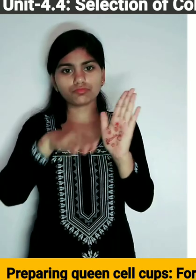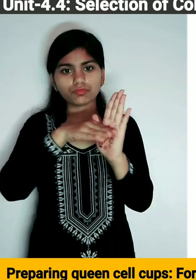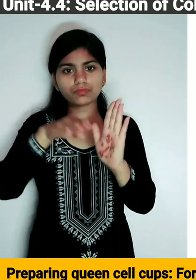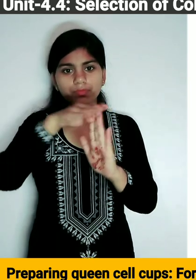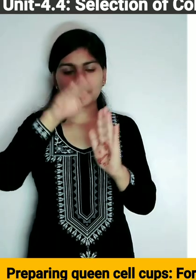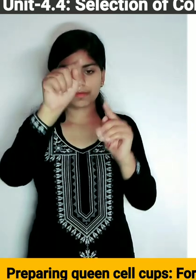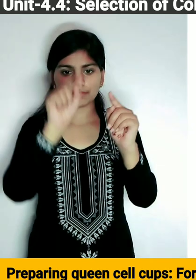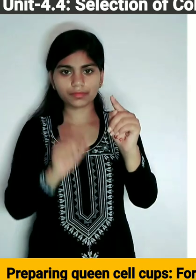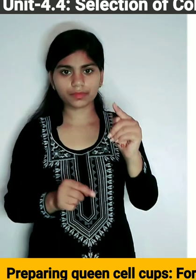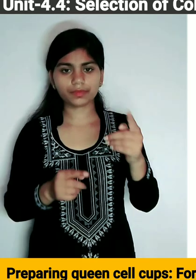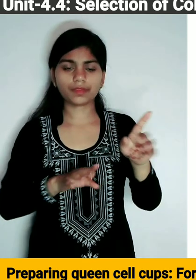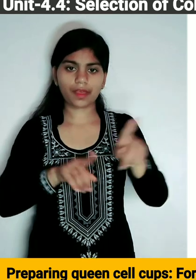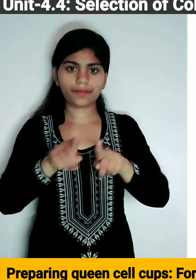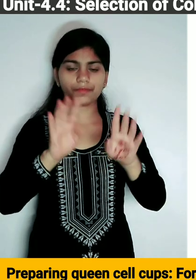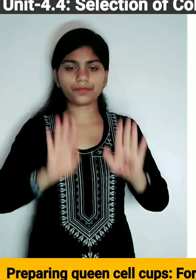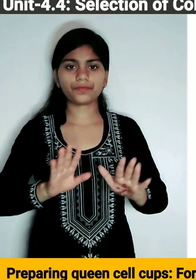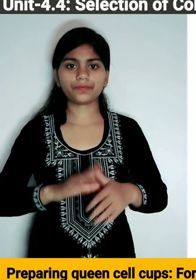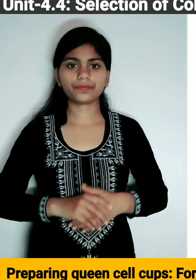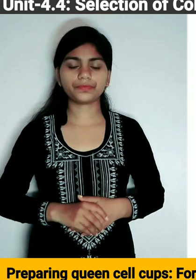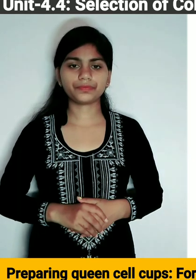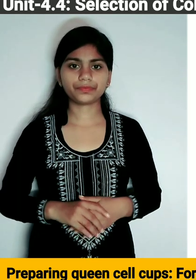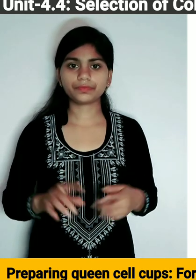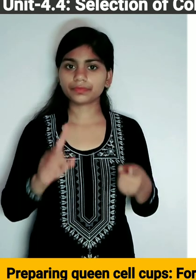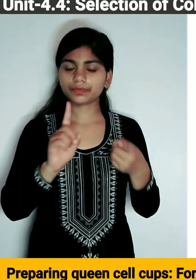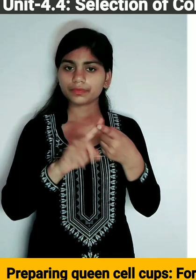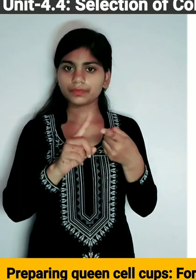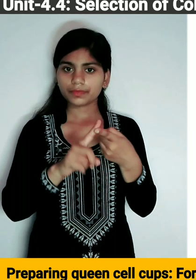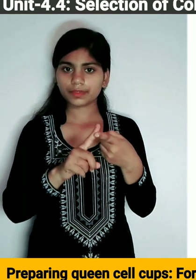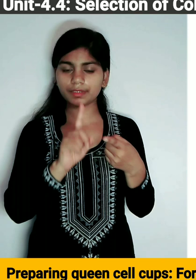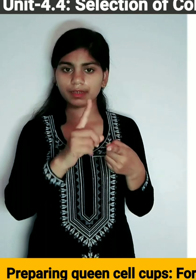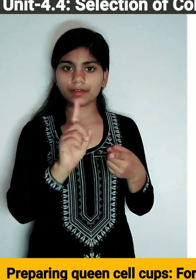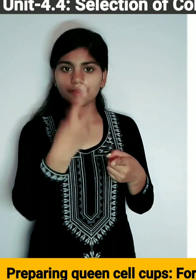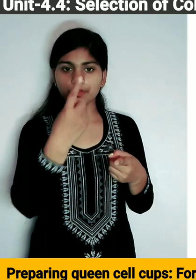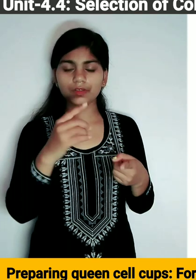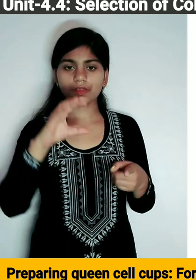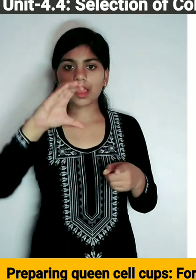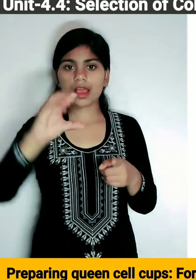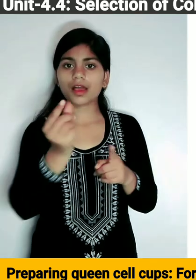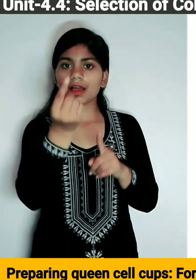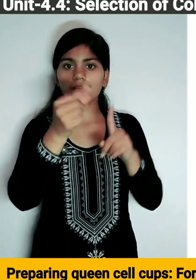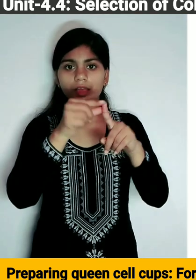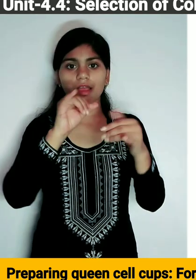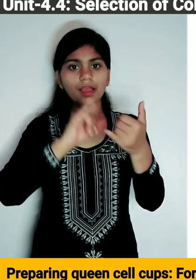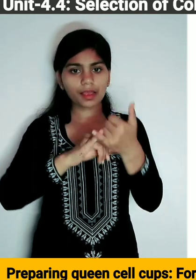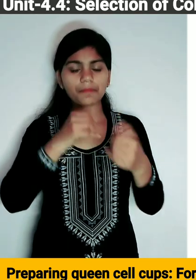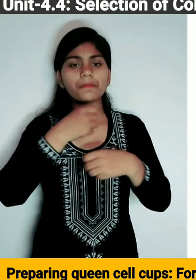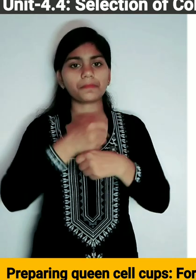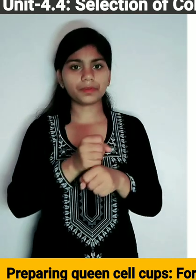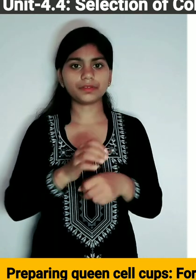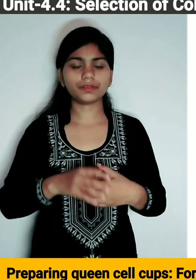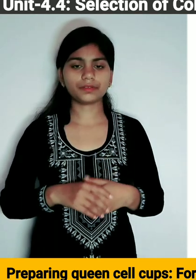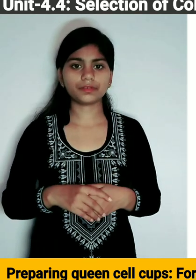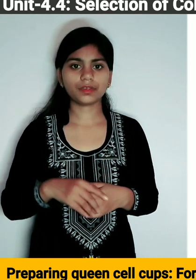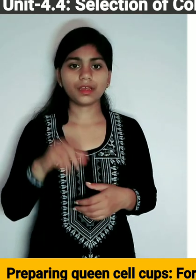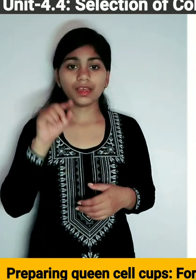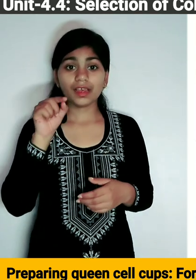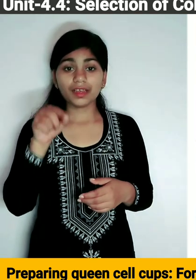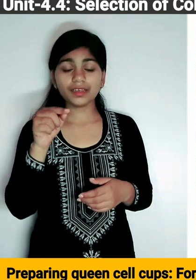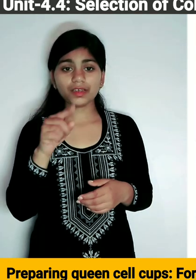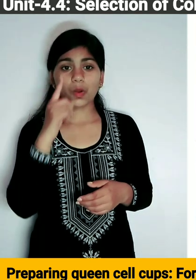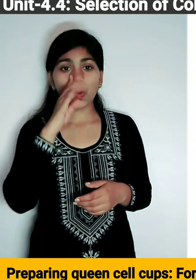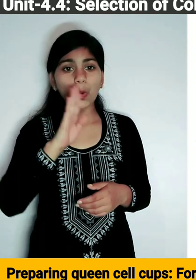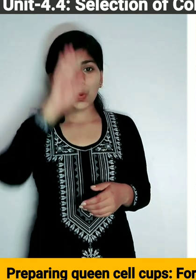Number 1. Preparing queen cell cups. For making queen cell cups,